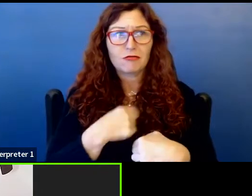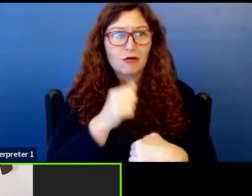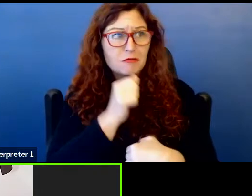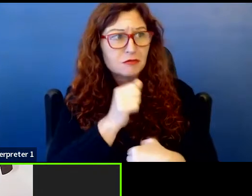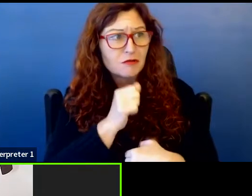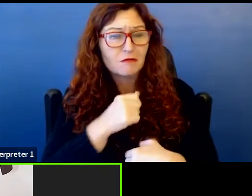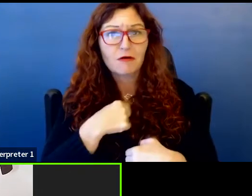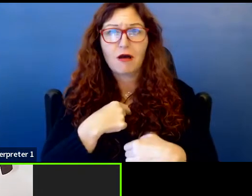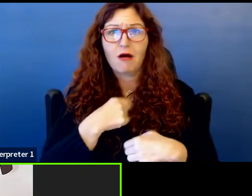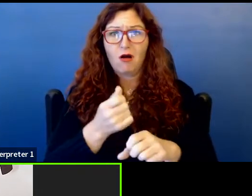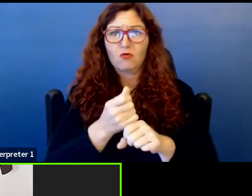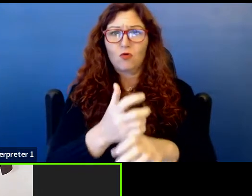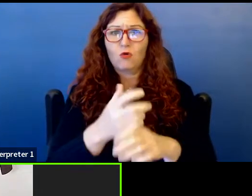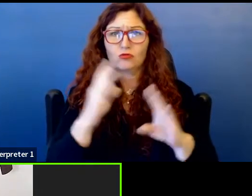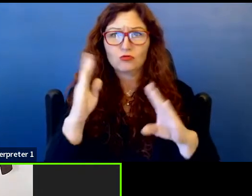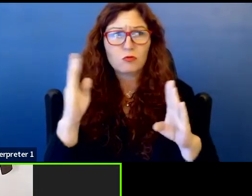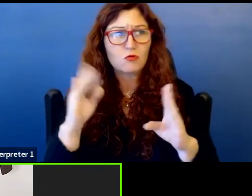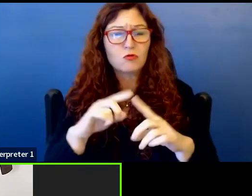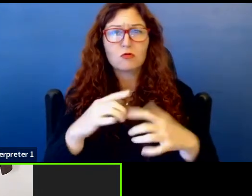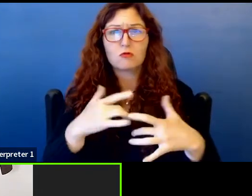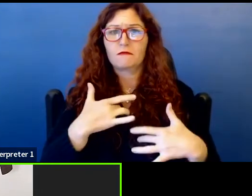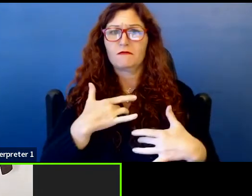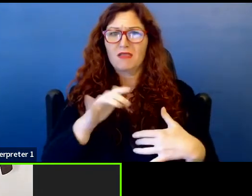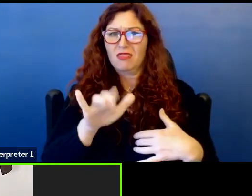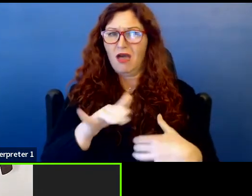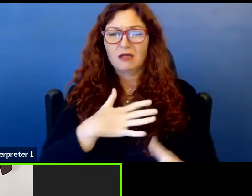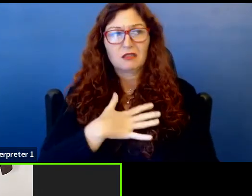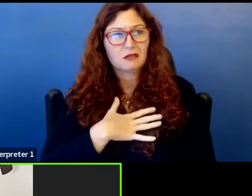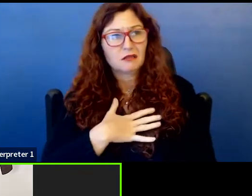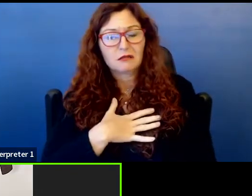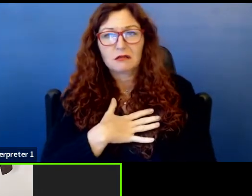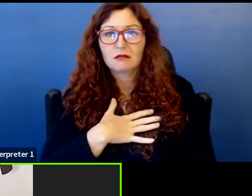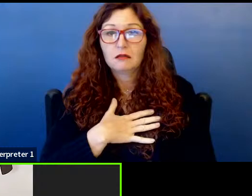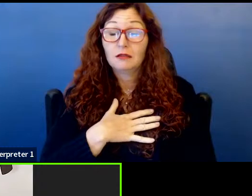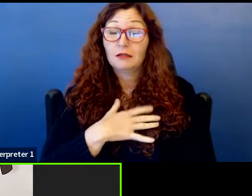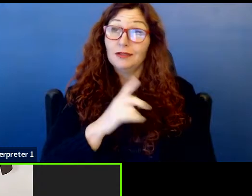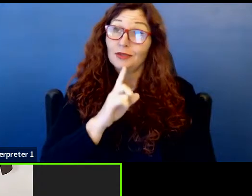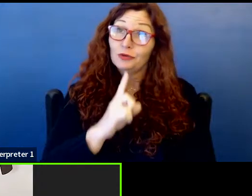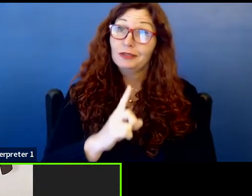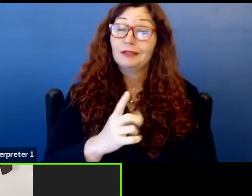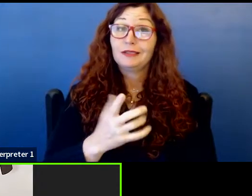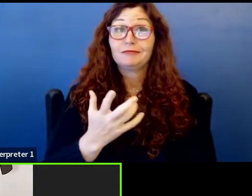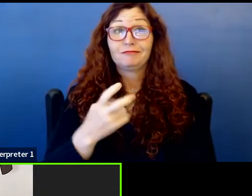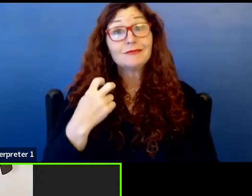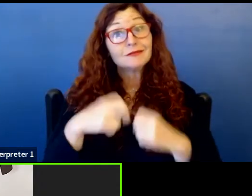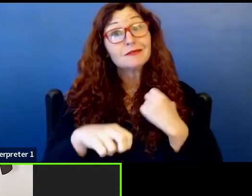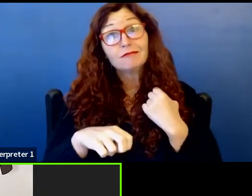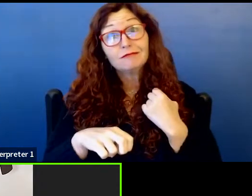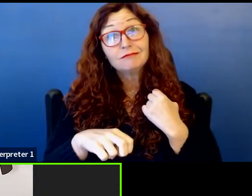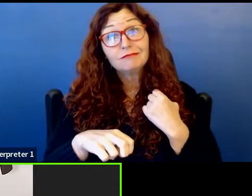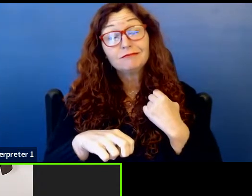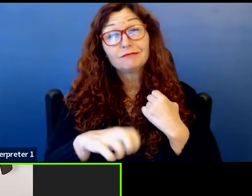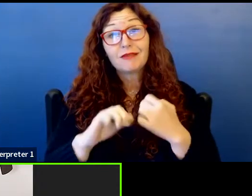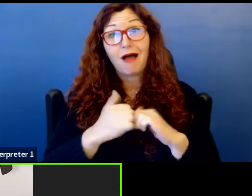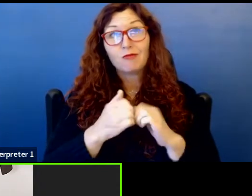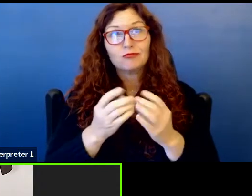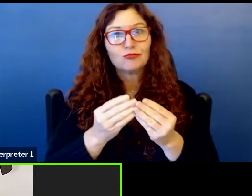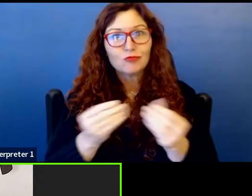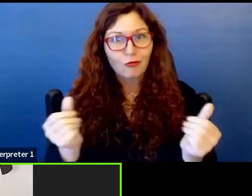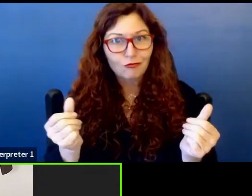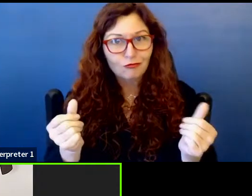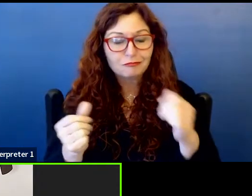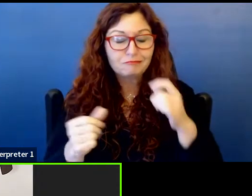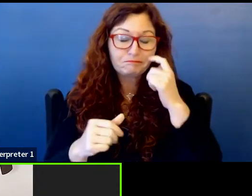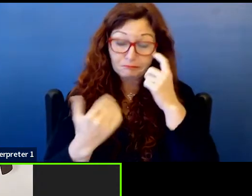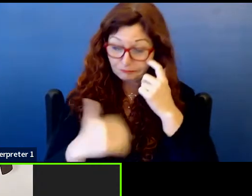trouble starter so that's kind of a hard question to to ask if you're on the outside of the union but the eeoc is